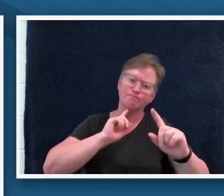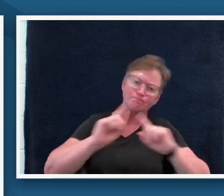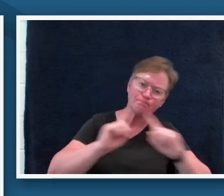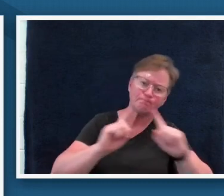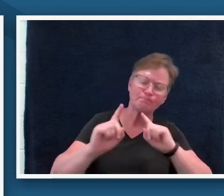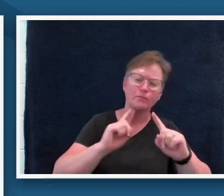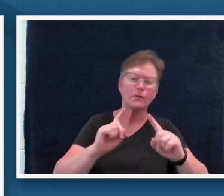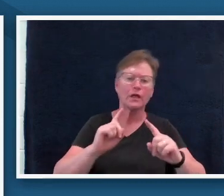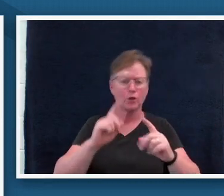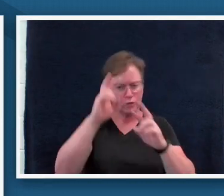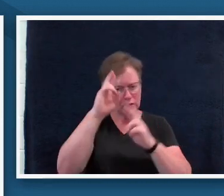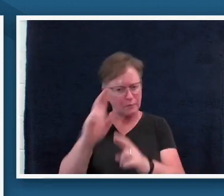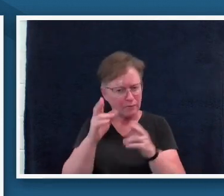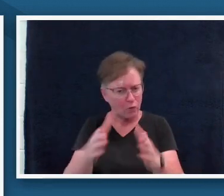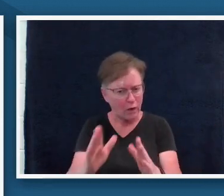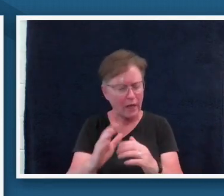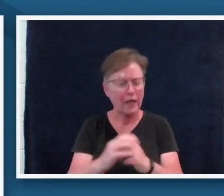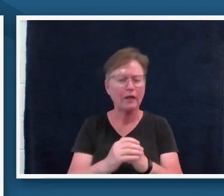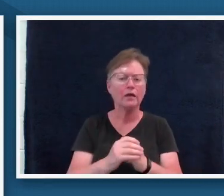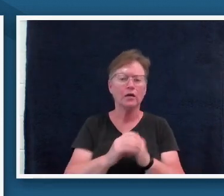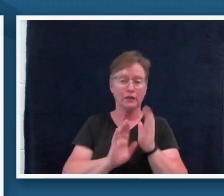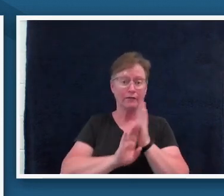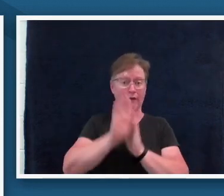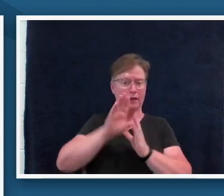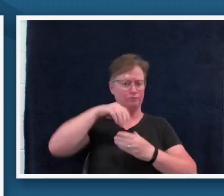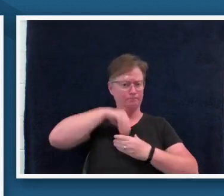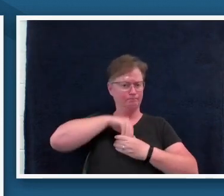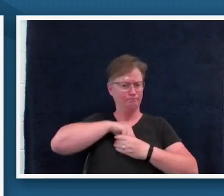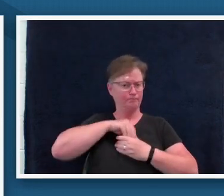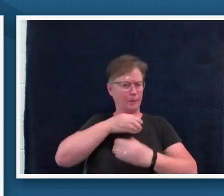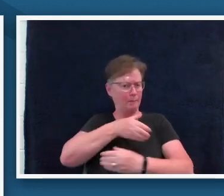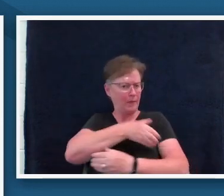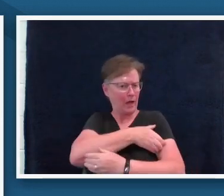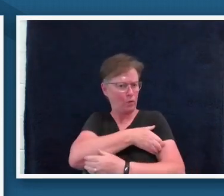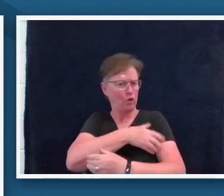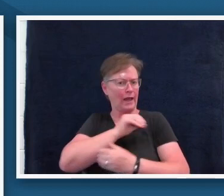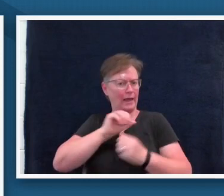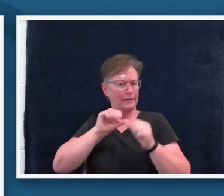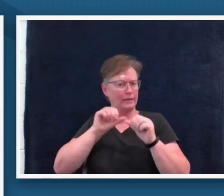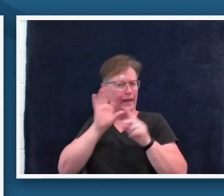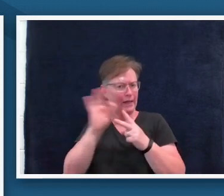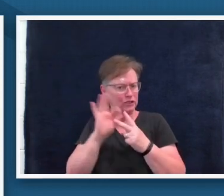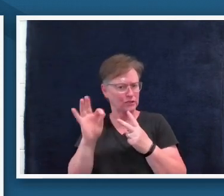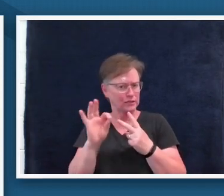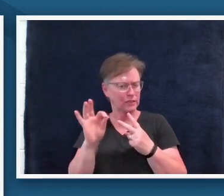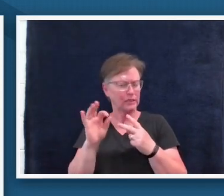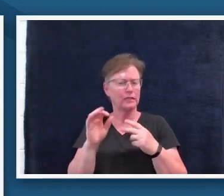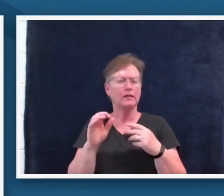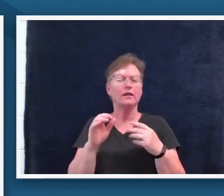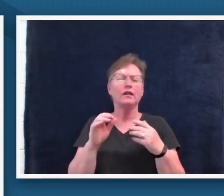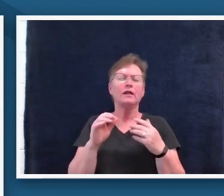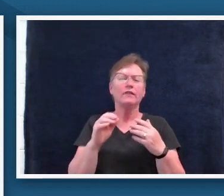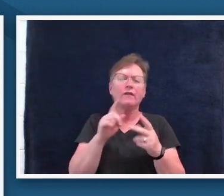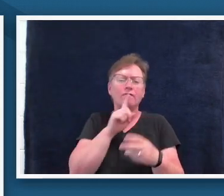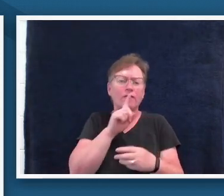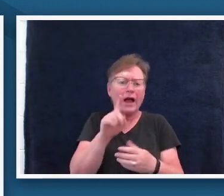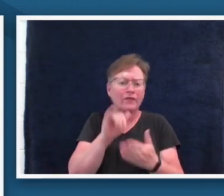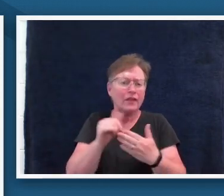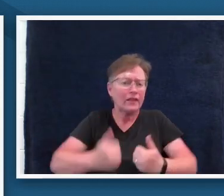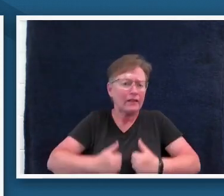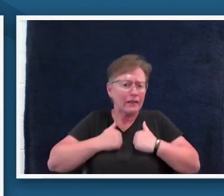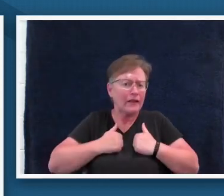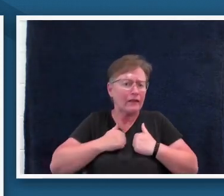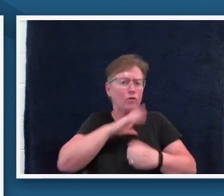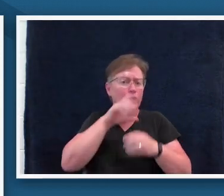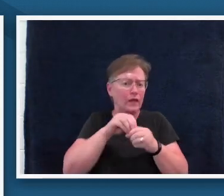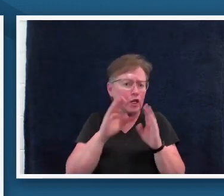power, agency, and the fact that they live in a community, their voices then need to be amplified because